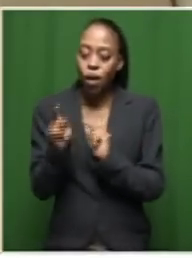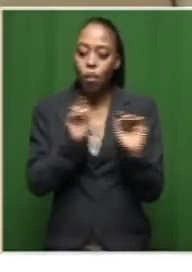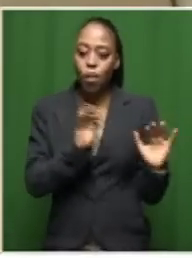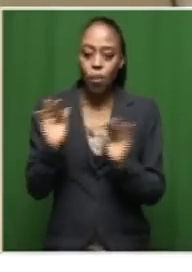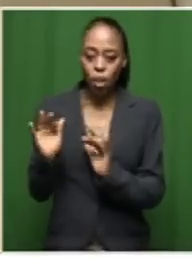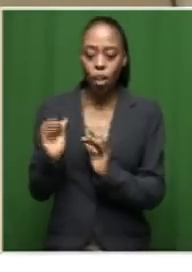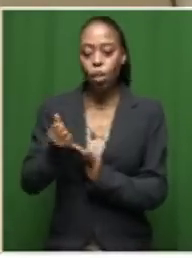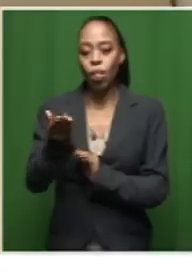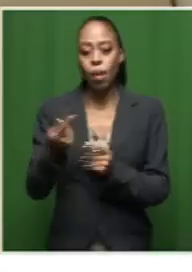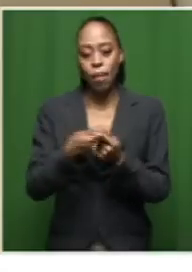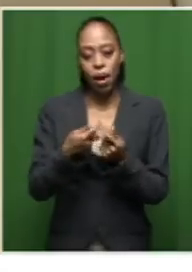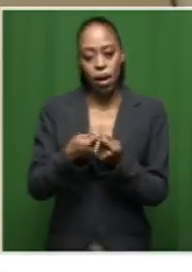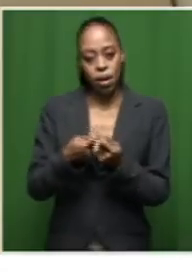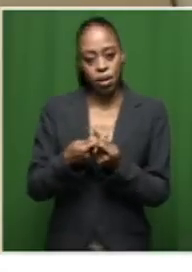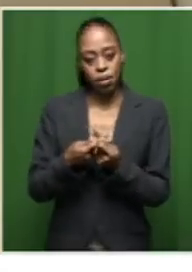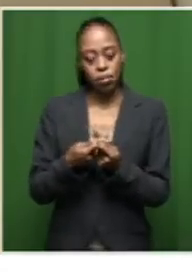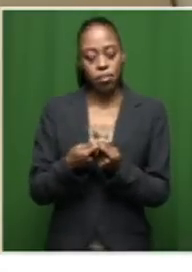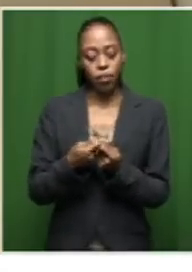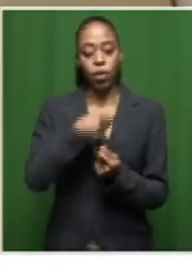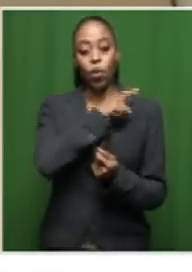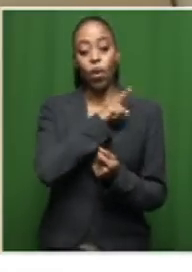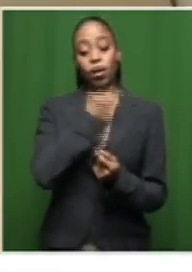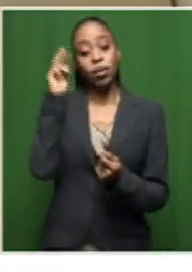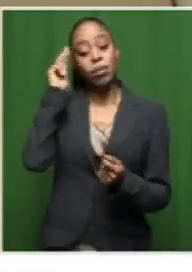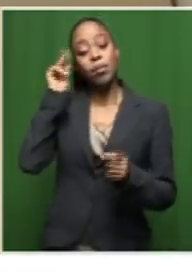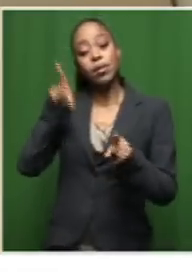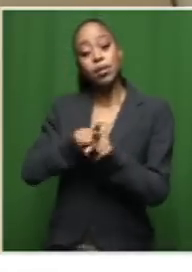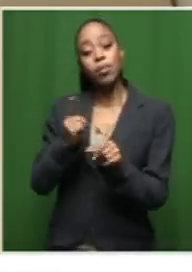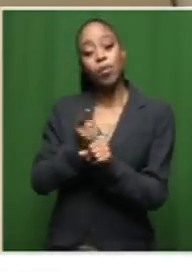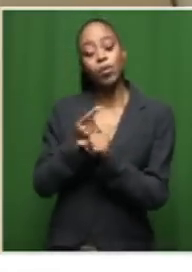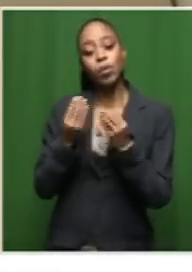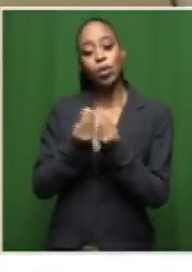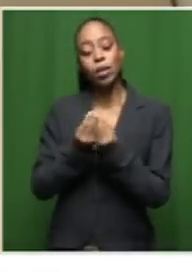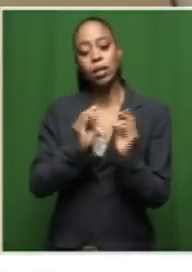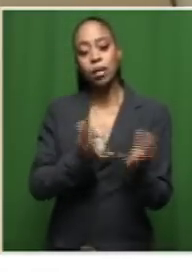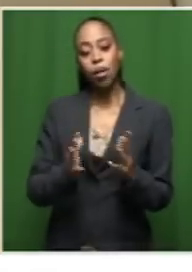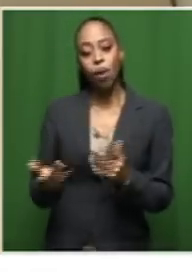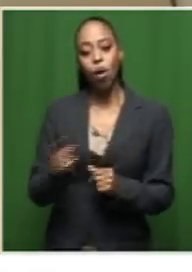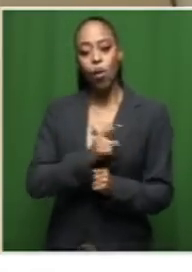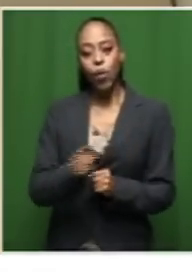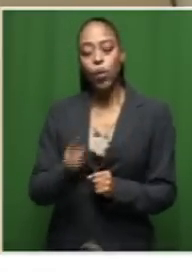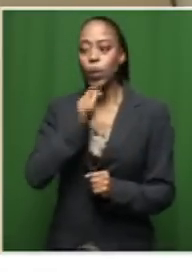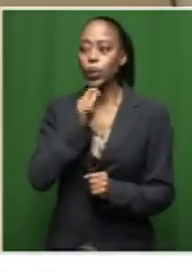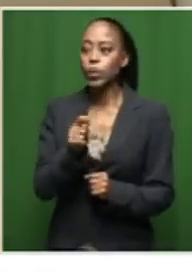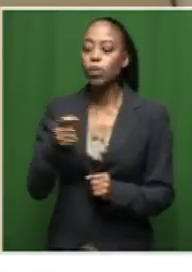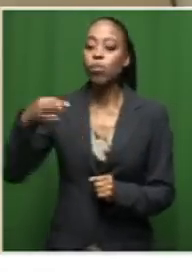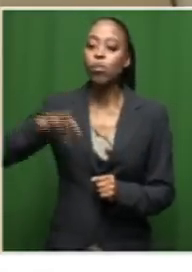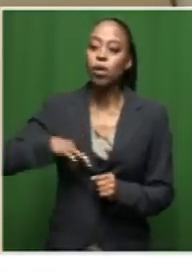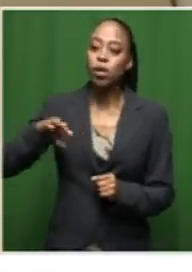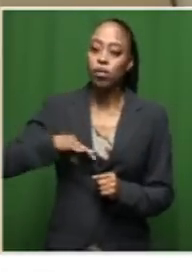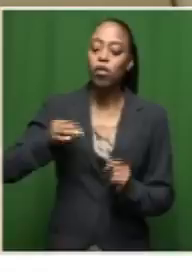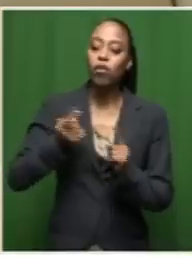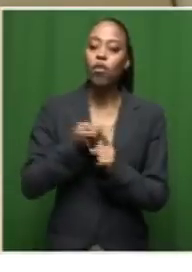that are claiming the money to the deceased. Because remember also, you cannot really